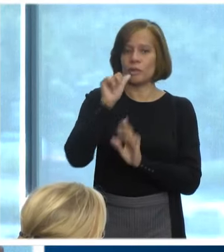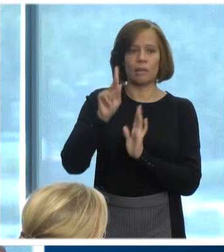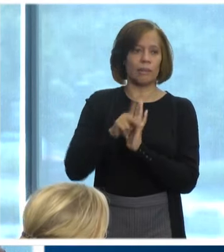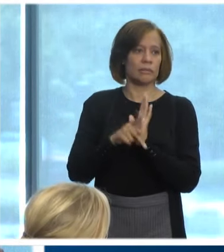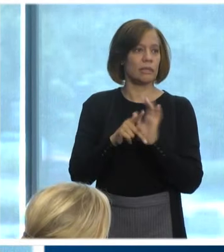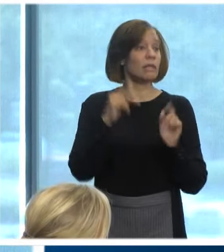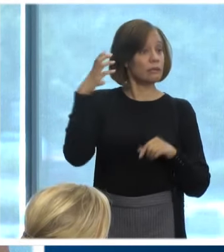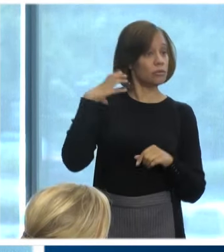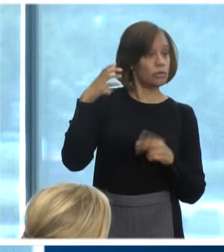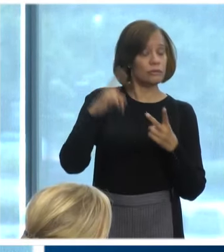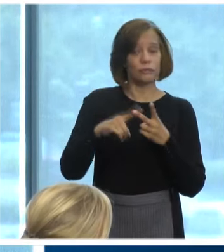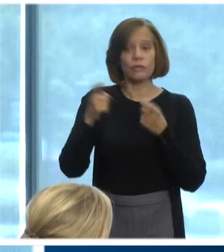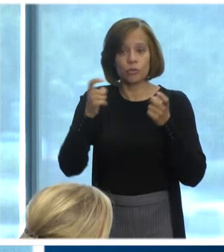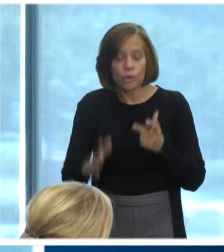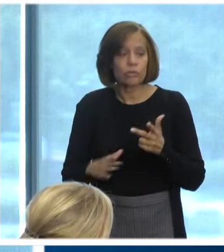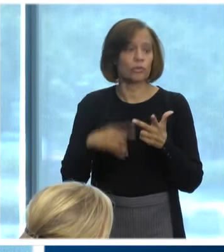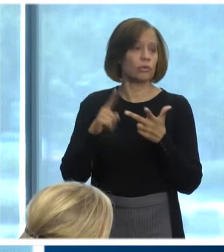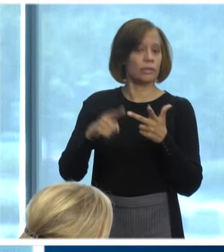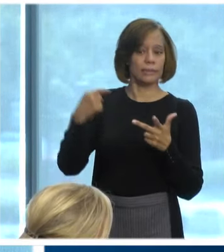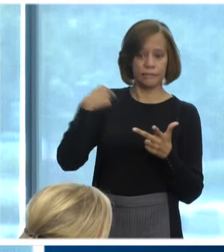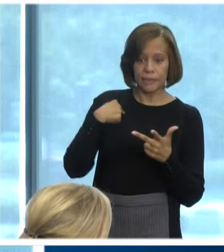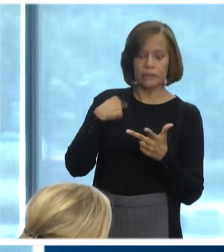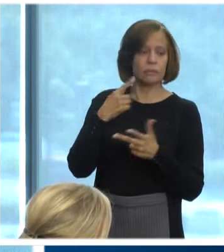director has a role to play in that, I have a role to play in